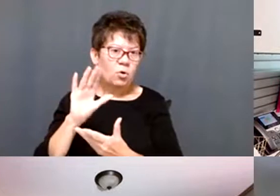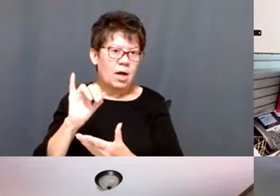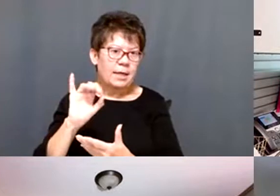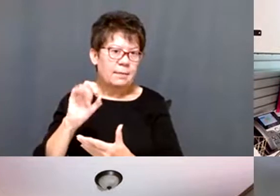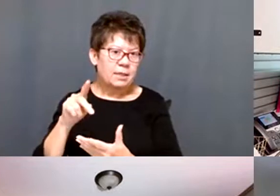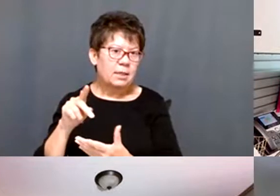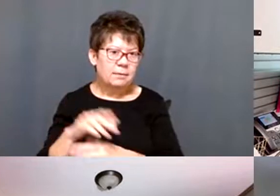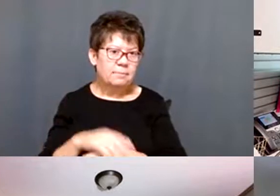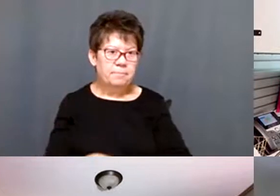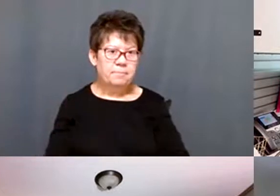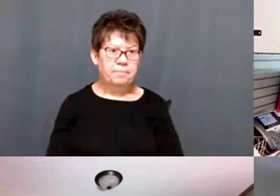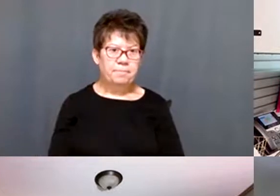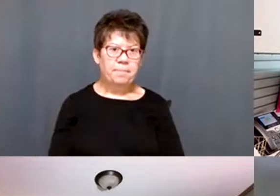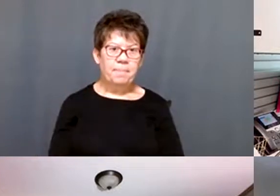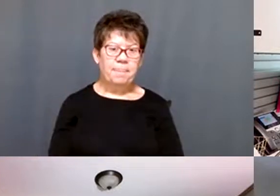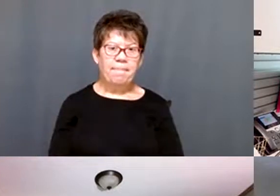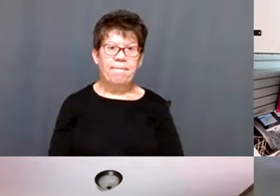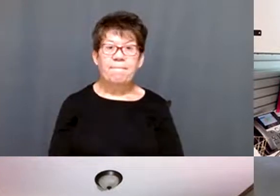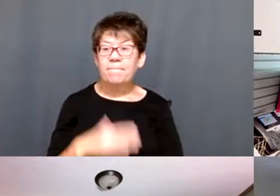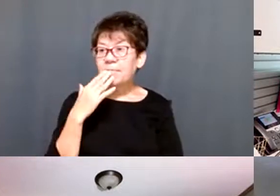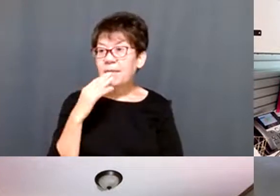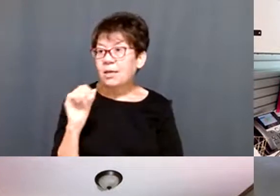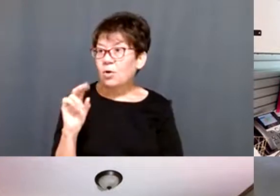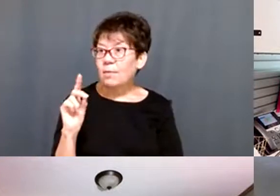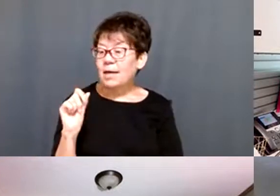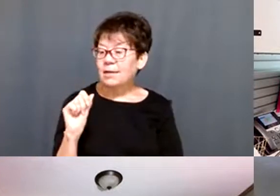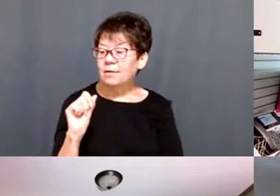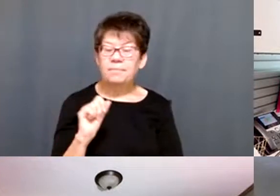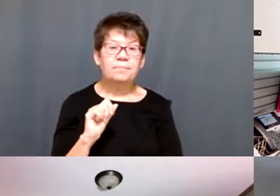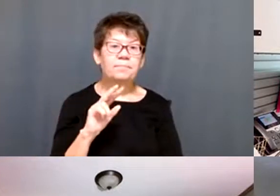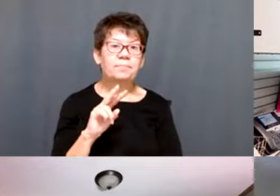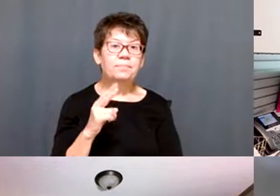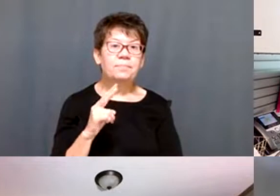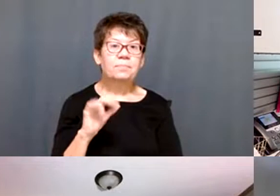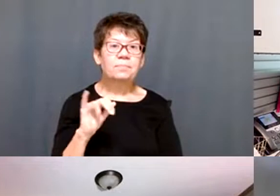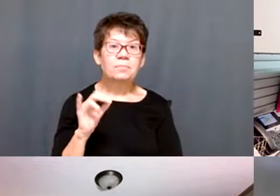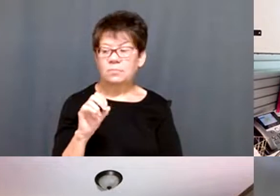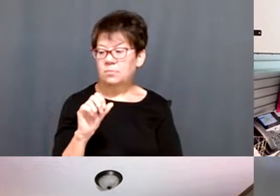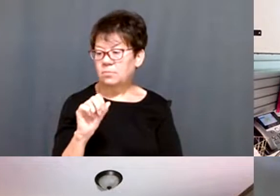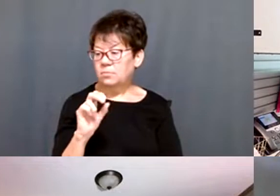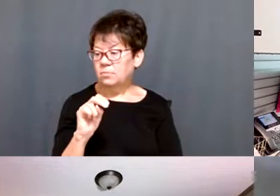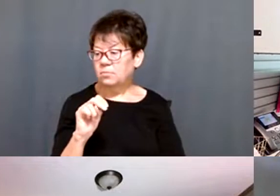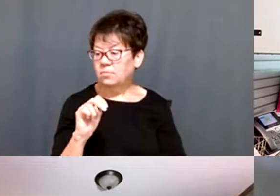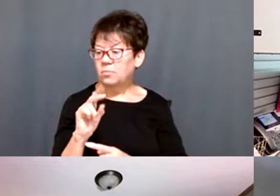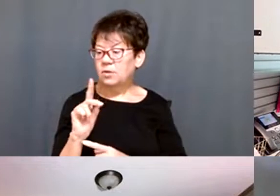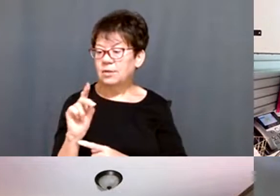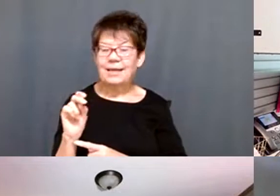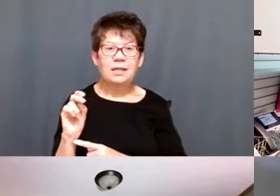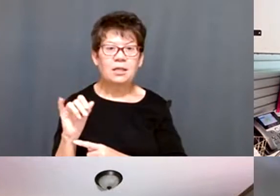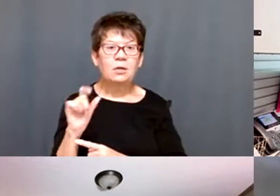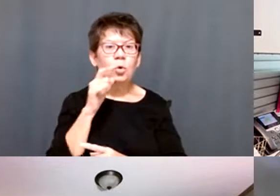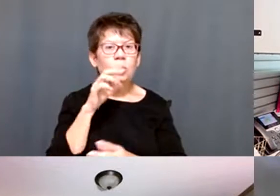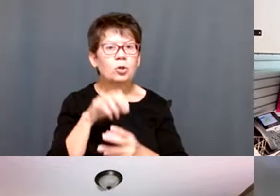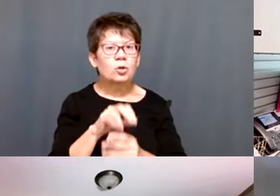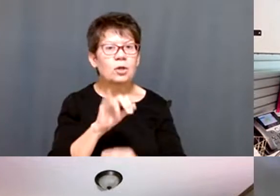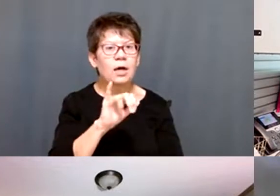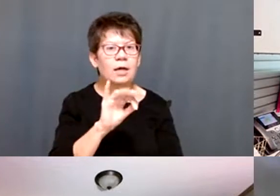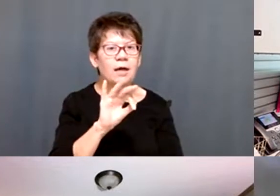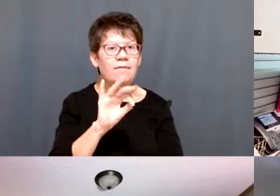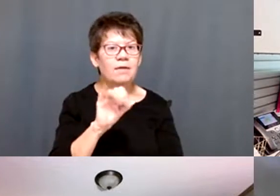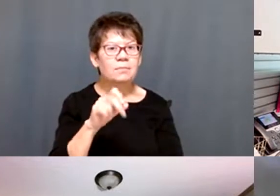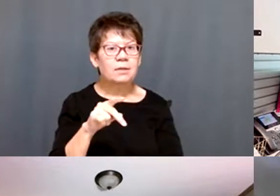time. Thanks a lot, Amanda. The second question, we're going to go to Joan Kennedy. Who is included in the IFSP team? Service coordinator